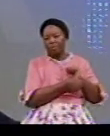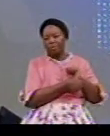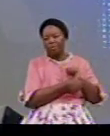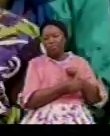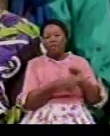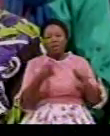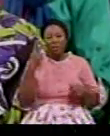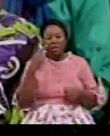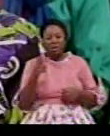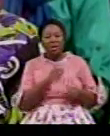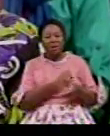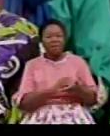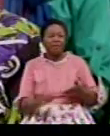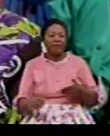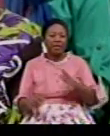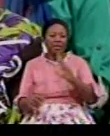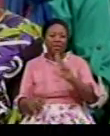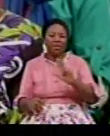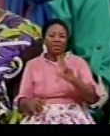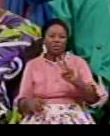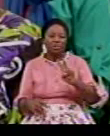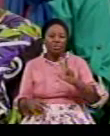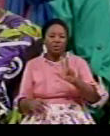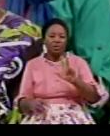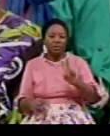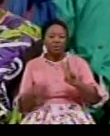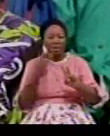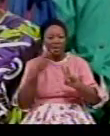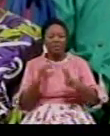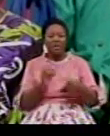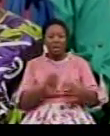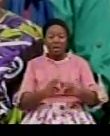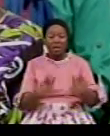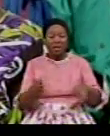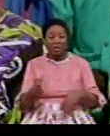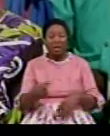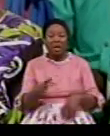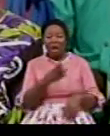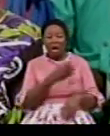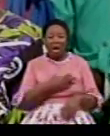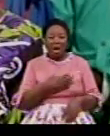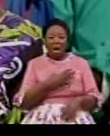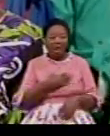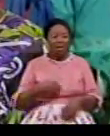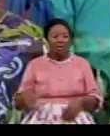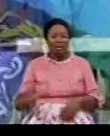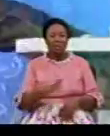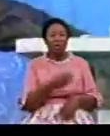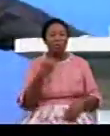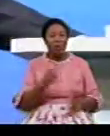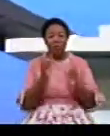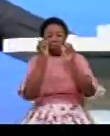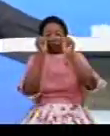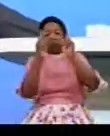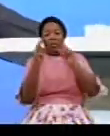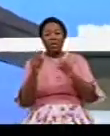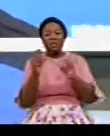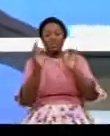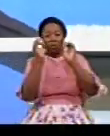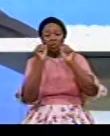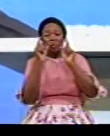Zechariah chapter 10, verse 1. Zechariah chapter